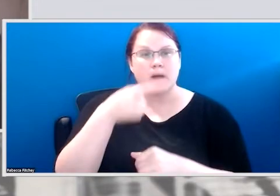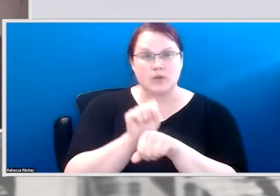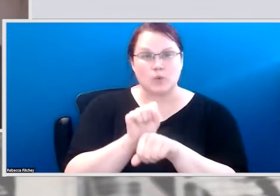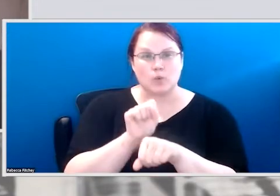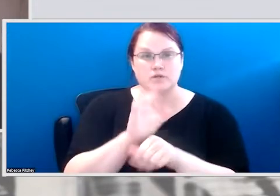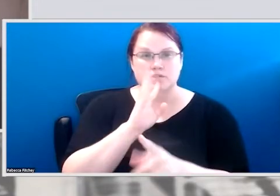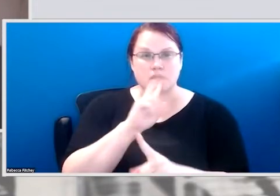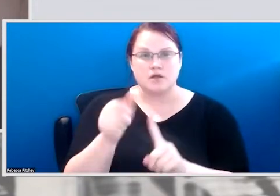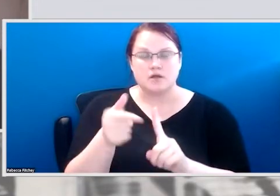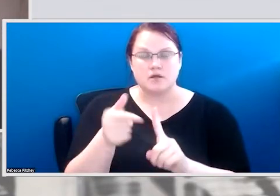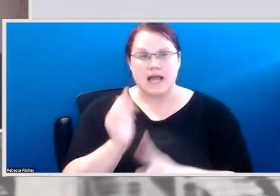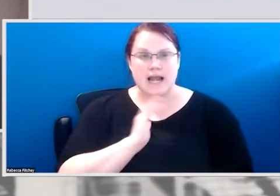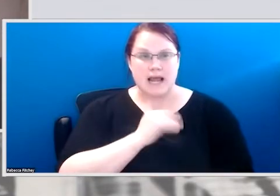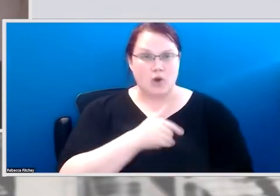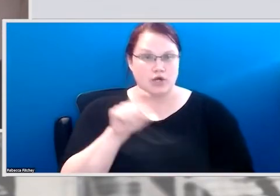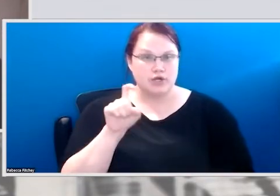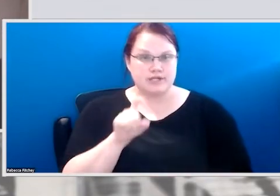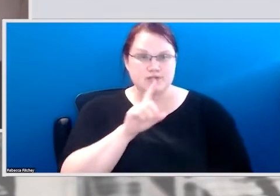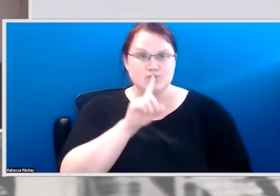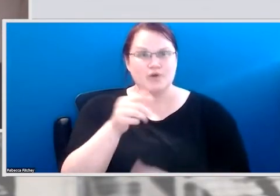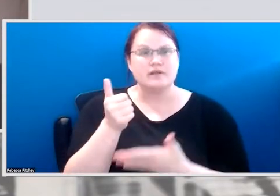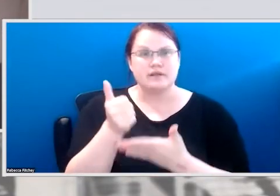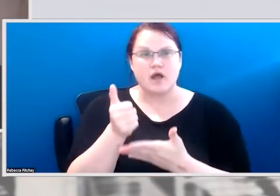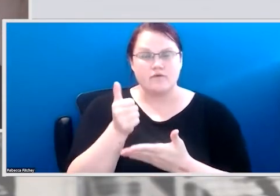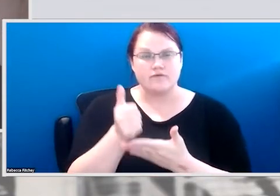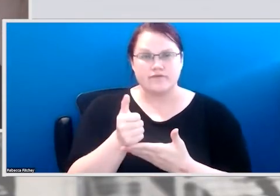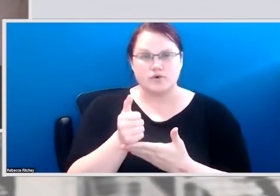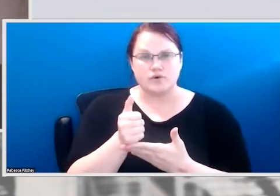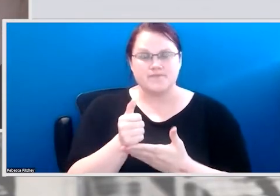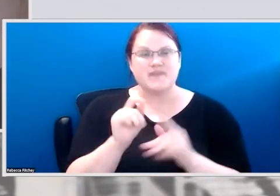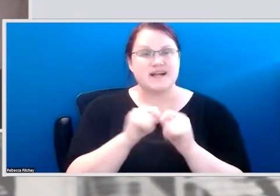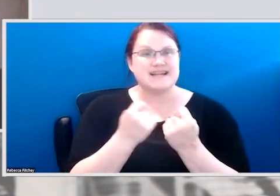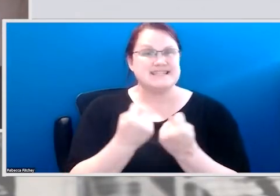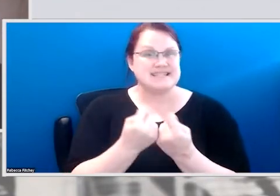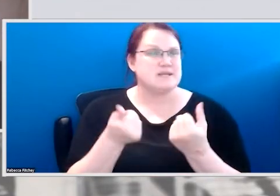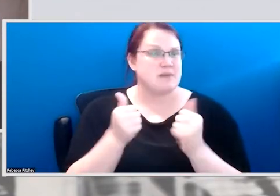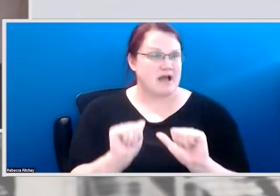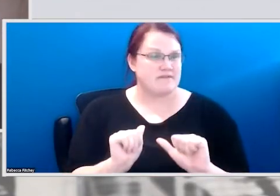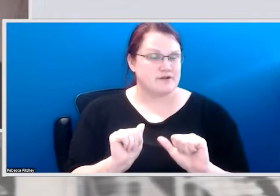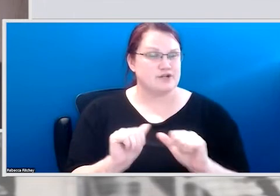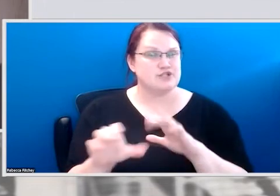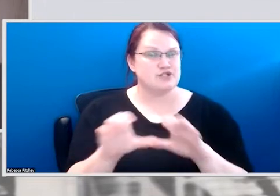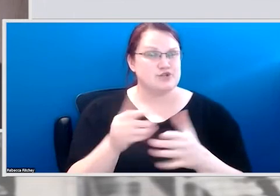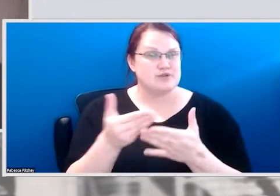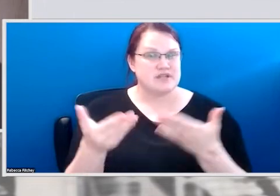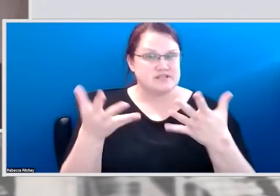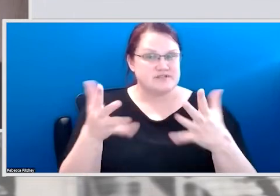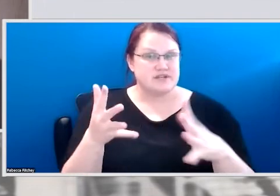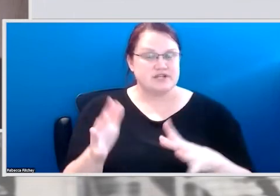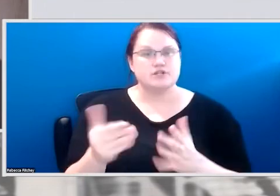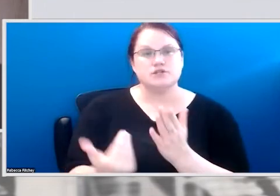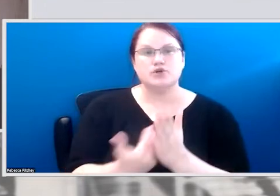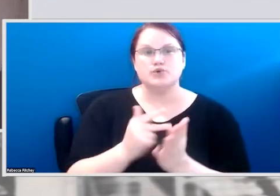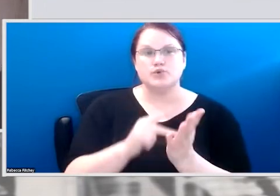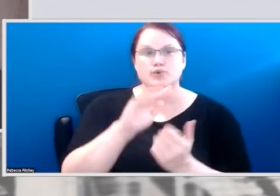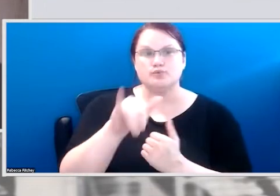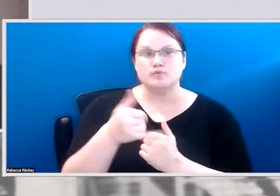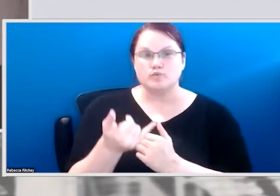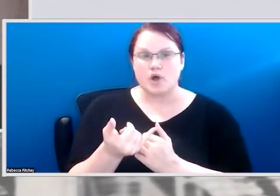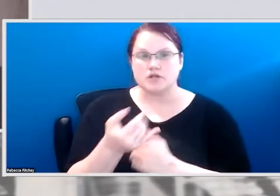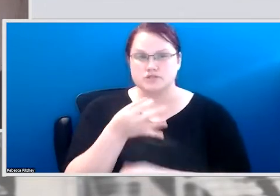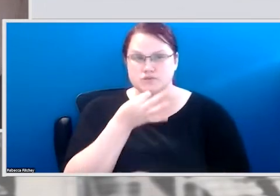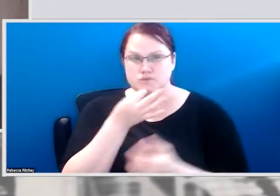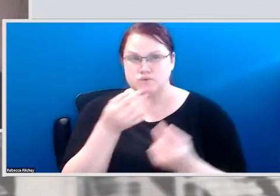talk about our needs. So they're really helpful. We're really a team effort to get things done. And one of the new projects that are coming up,